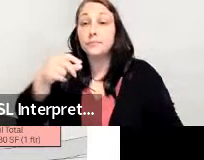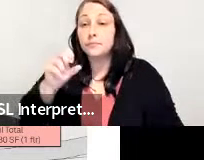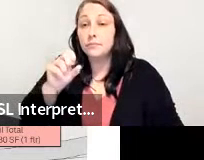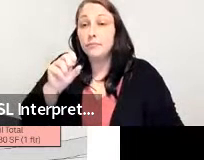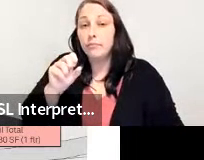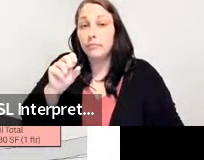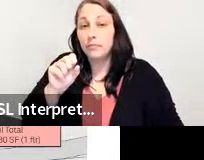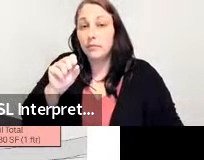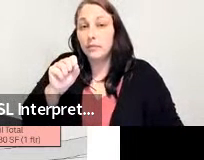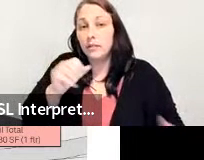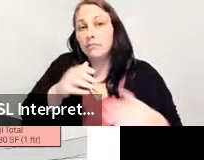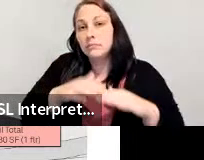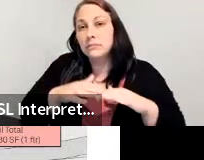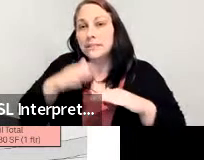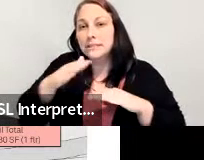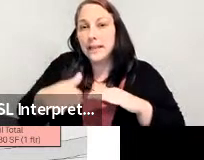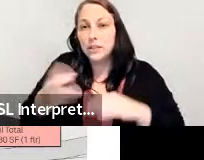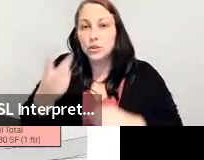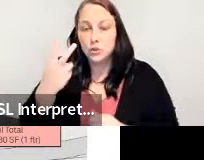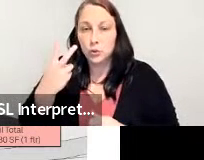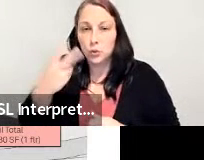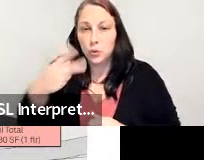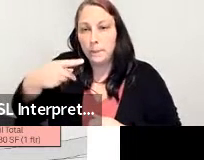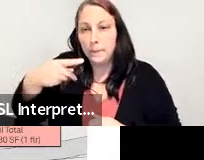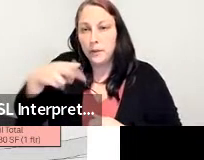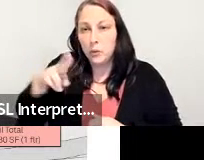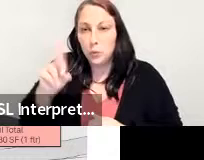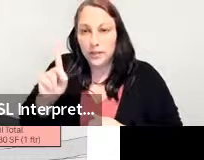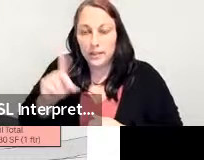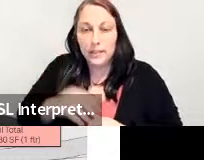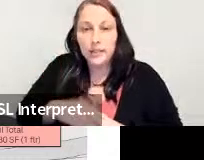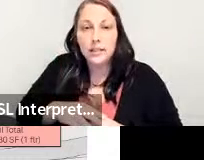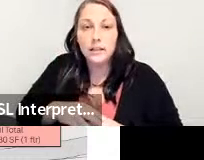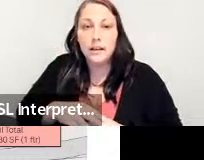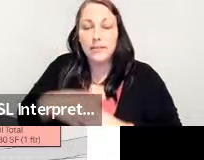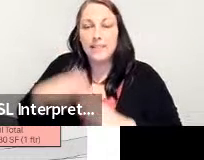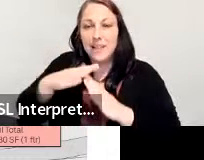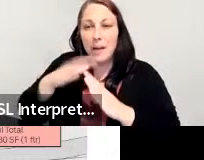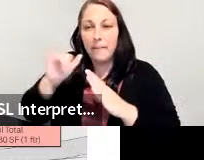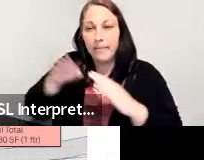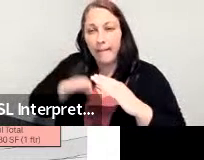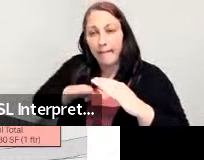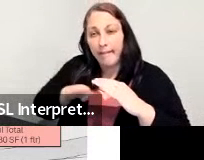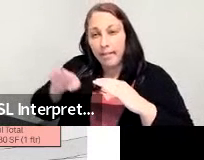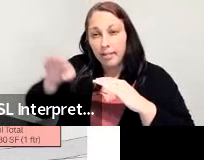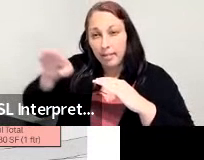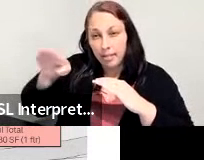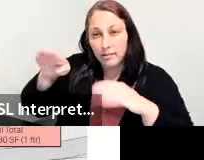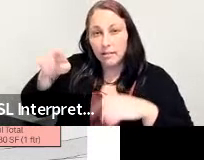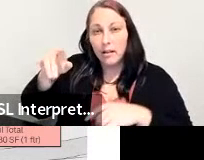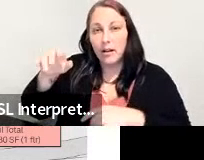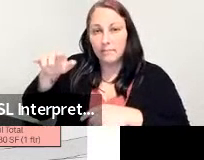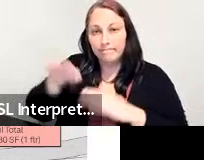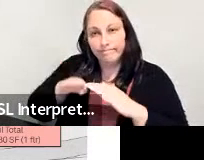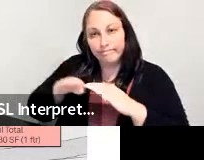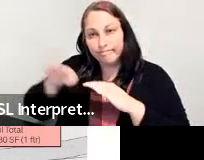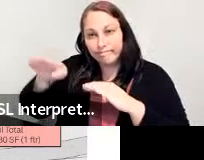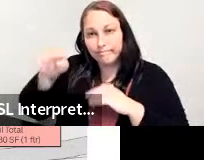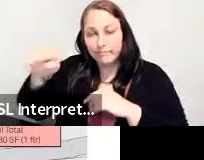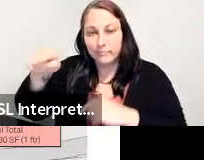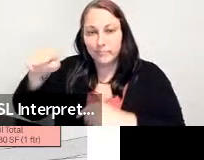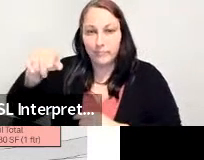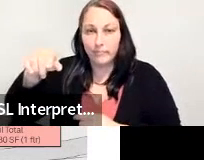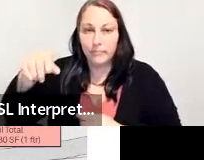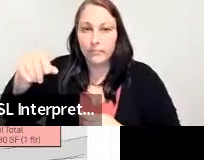at the top of the hill on Penn Street. That is, I know you guys are all well aware of the zoning process, but